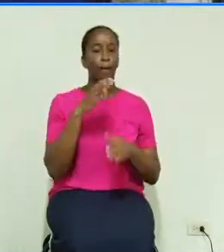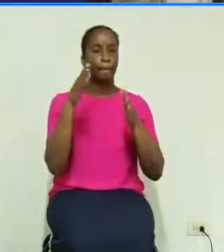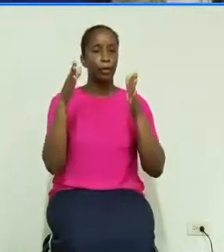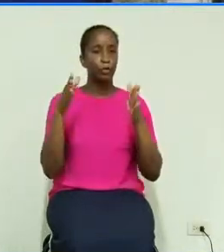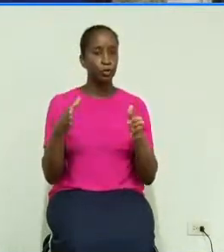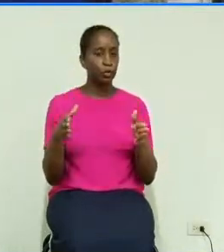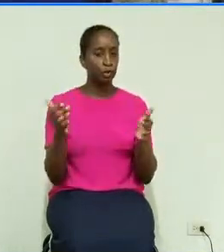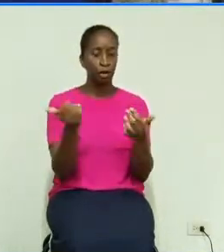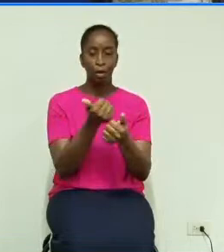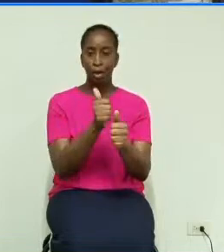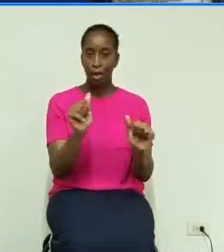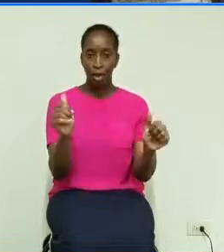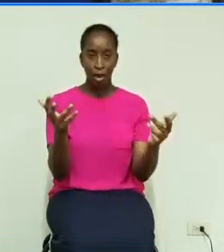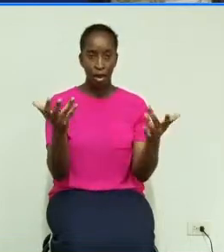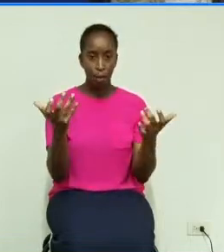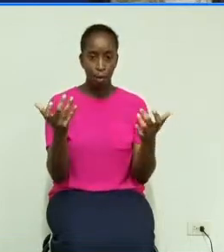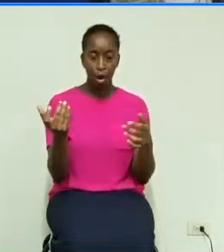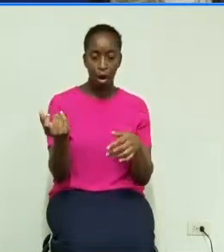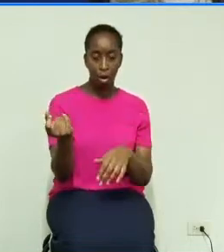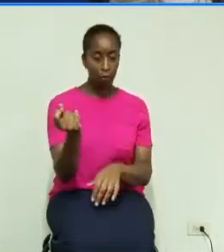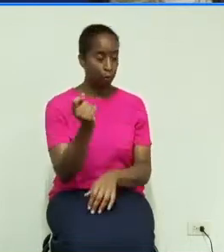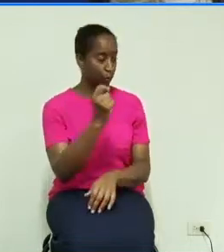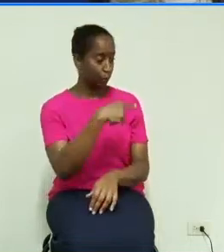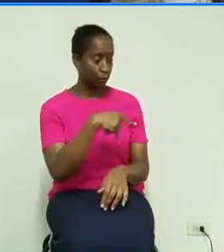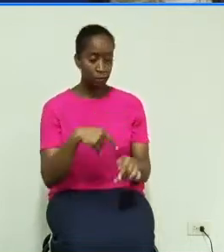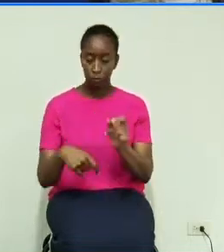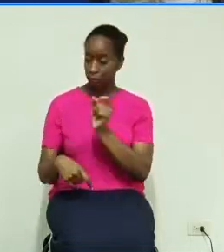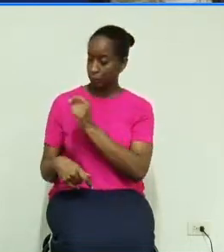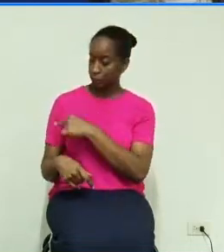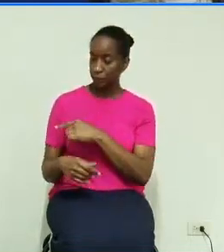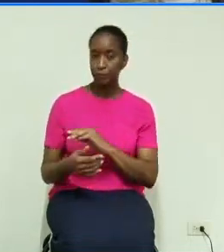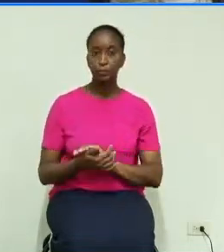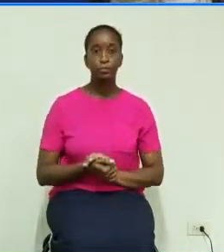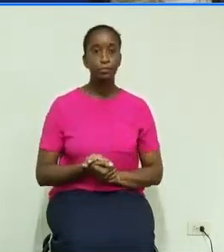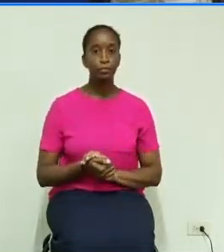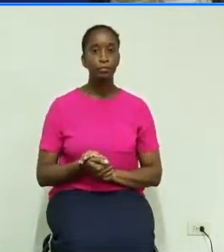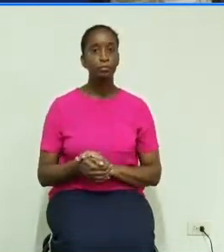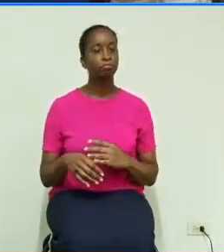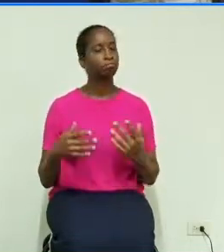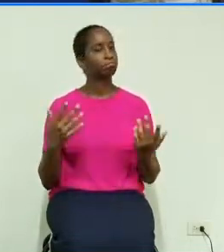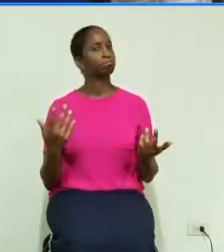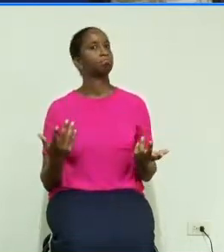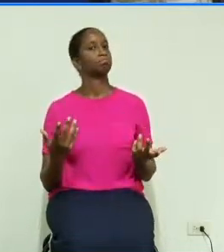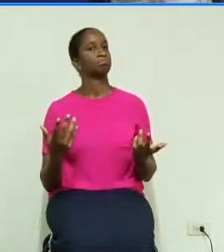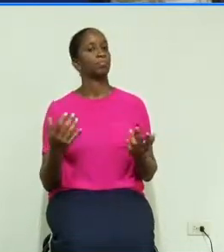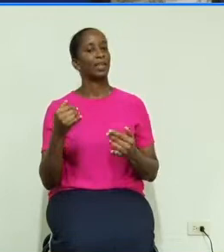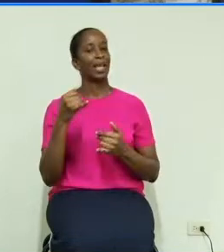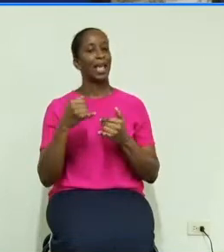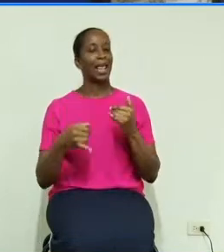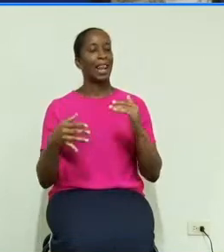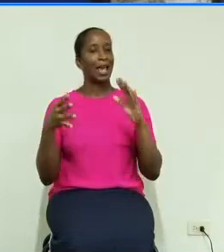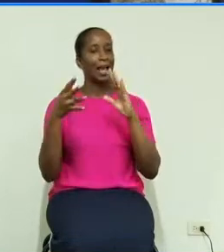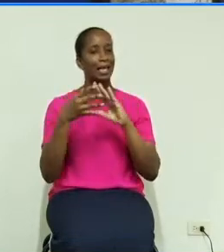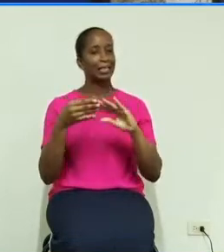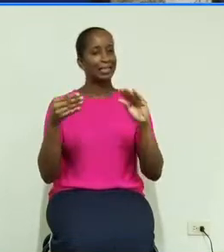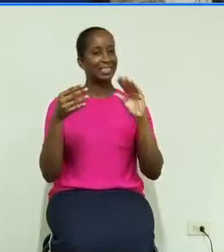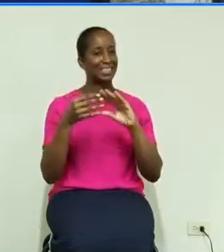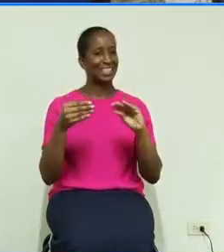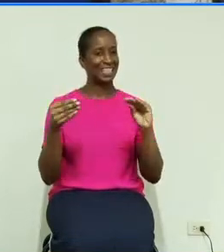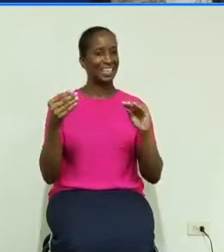this idea of a committee, and immediately a committee of elders, and immediately I saw in my mind